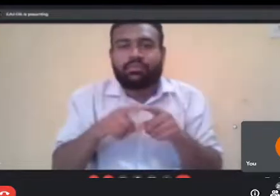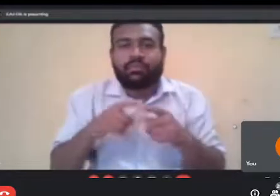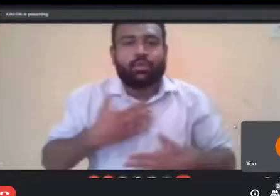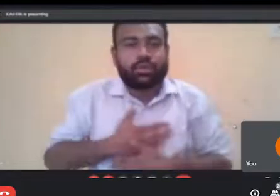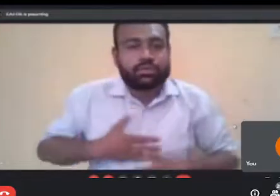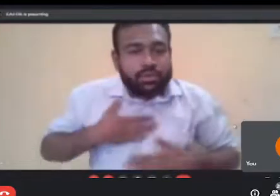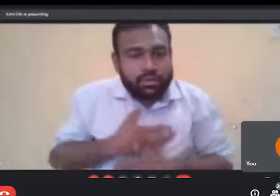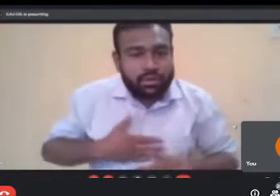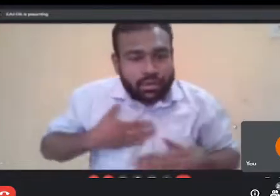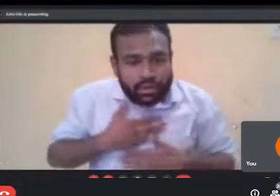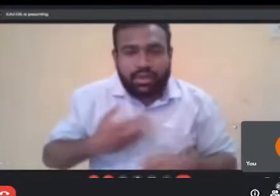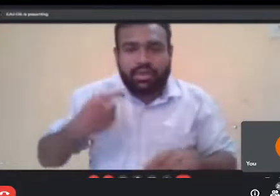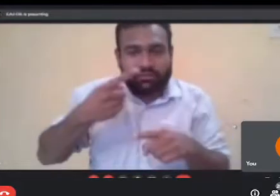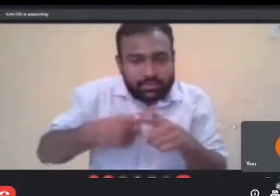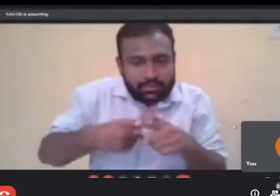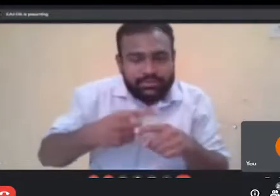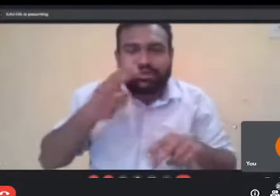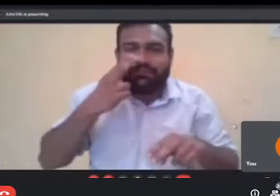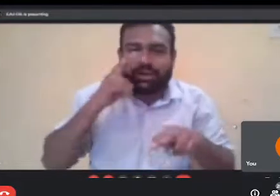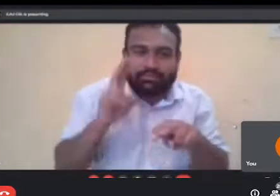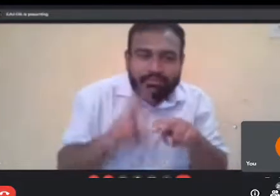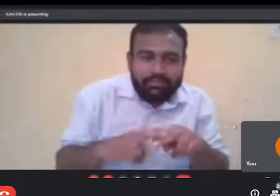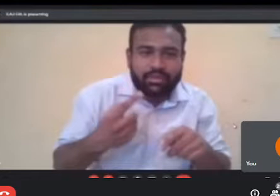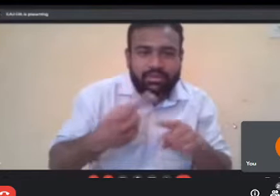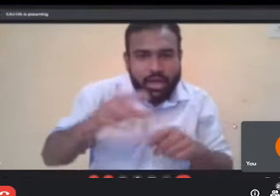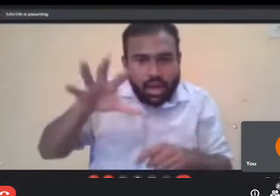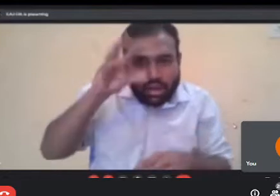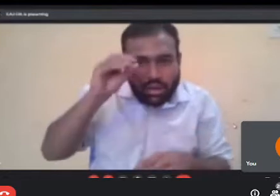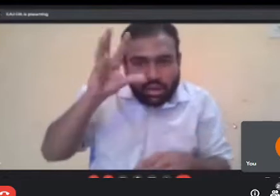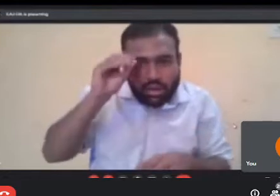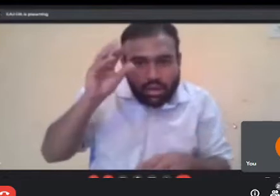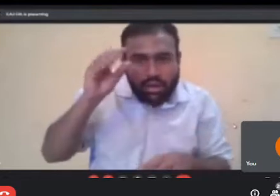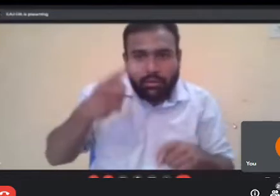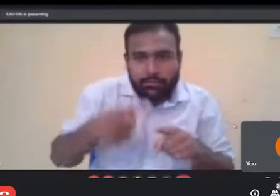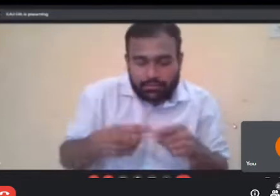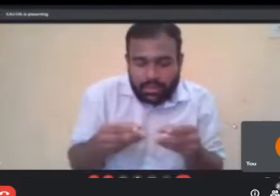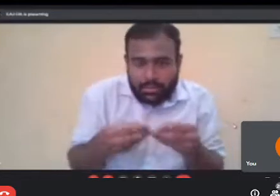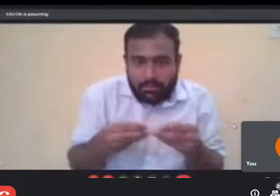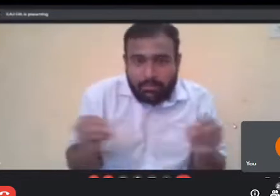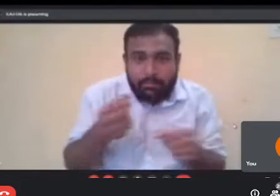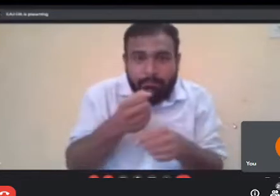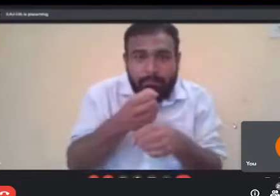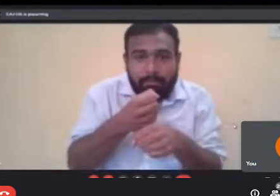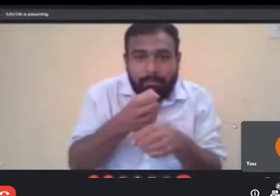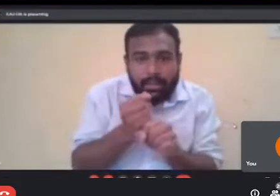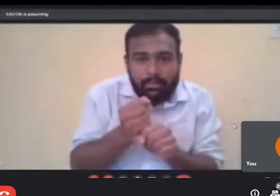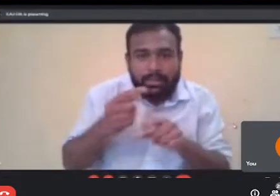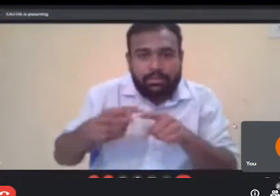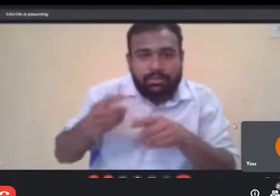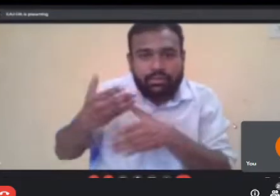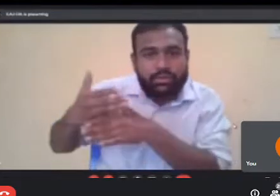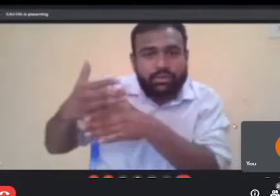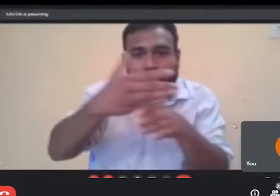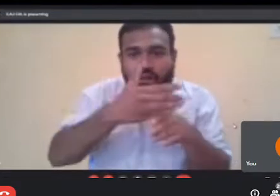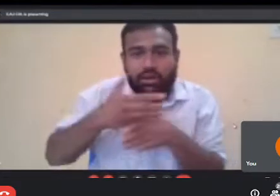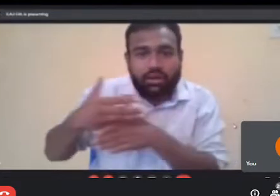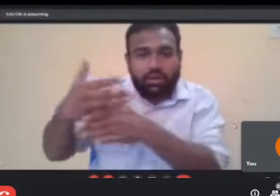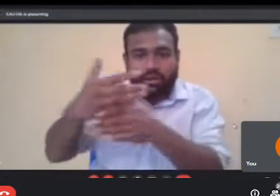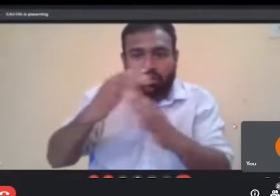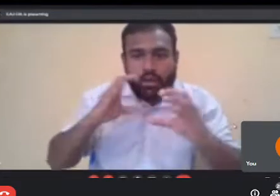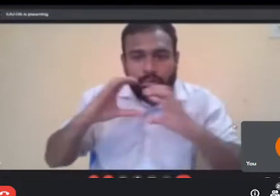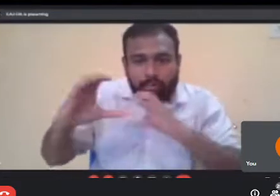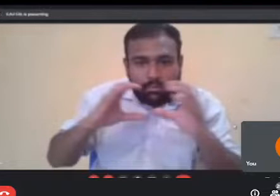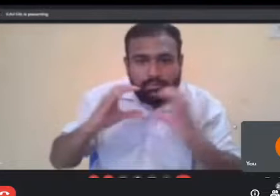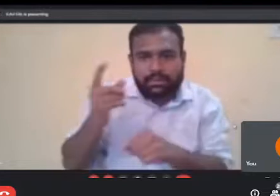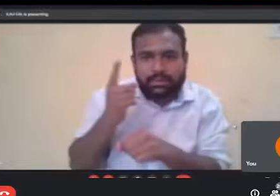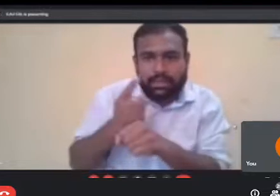every group had 4 children. They would make 1, 2, 3, 4, 5, 6, 7, 8, and like that. We saw that these visual materials really have a good